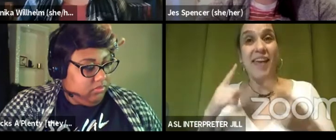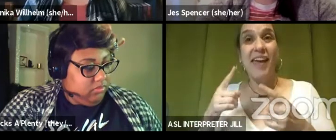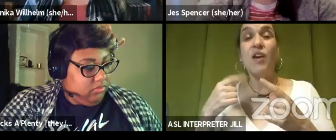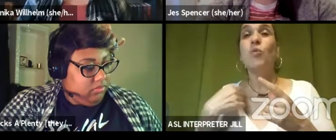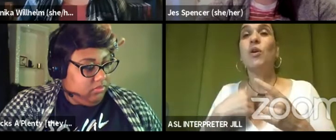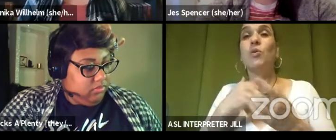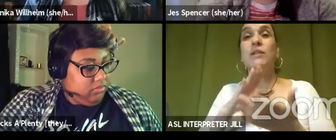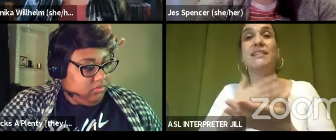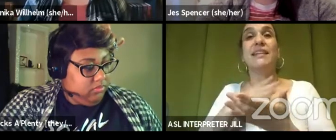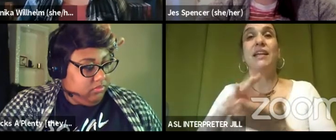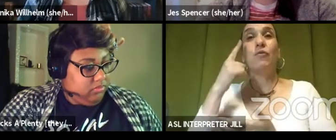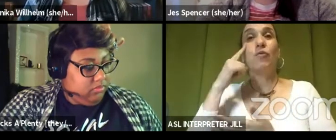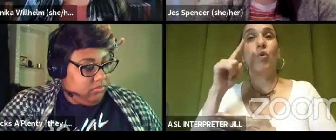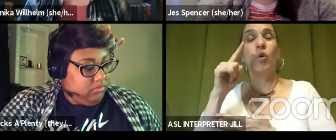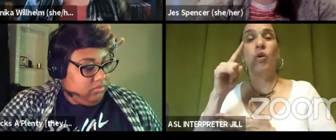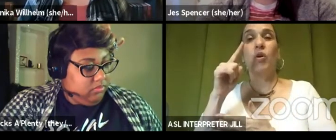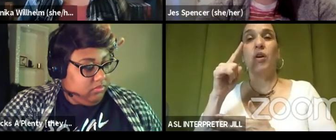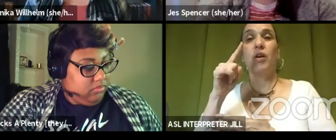singing for